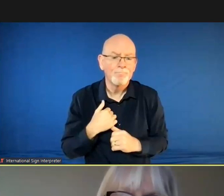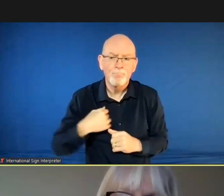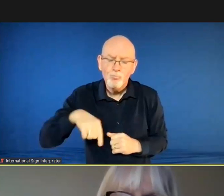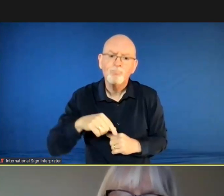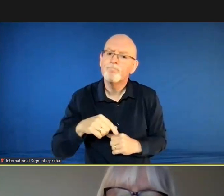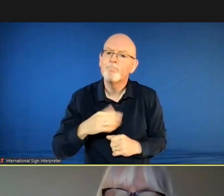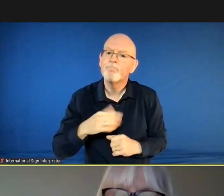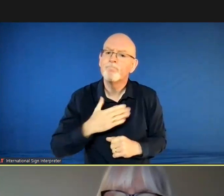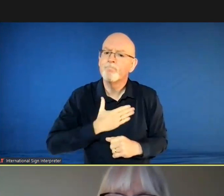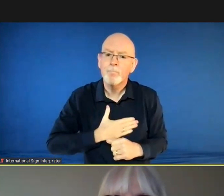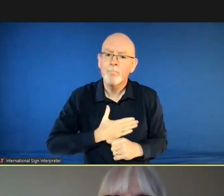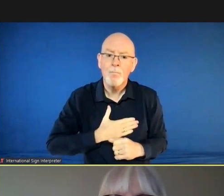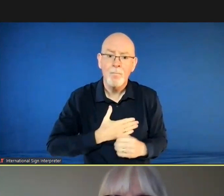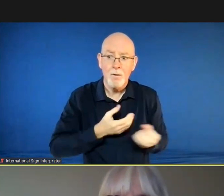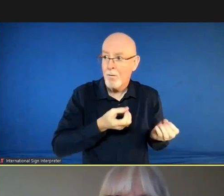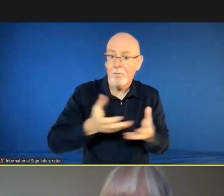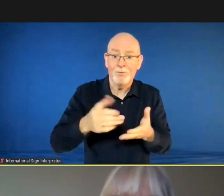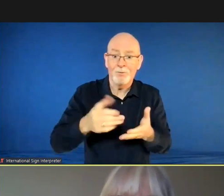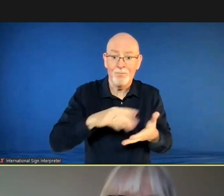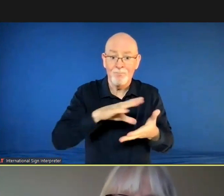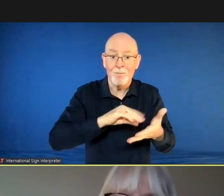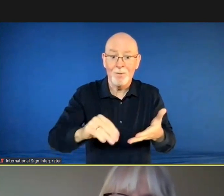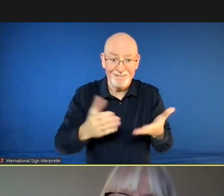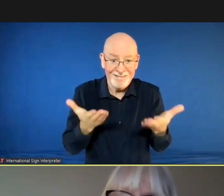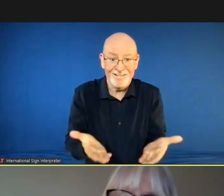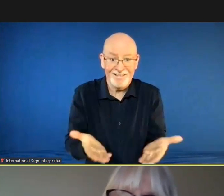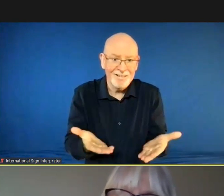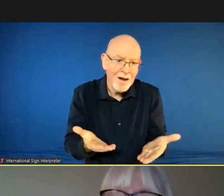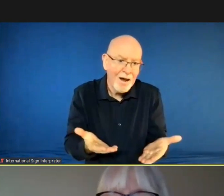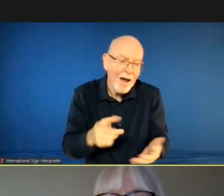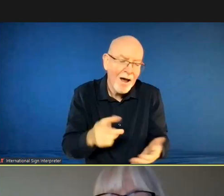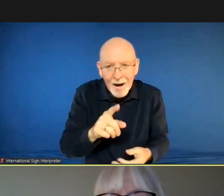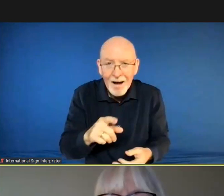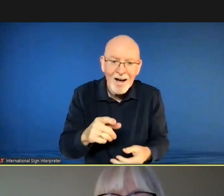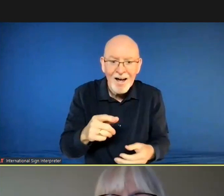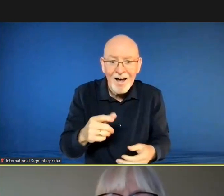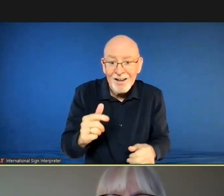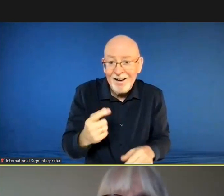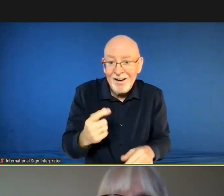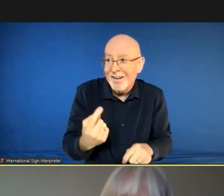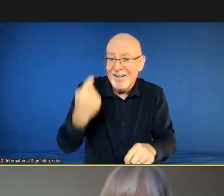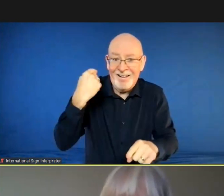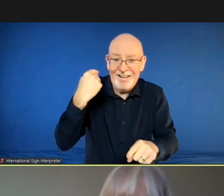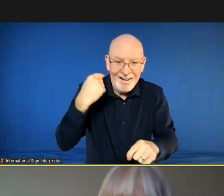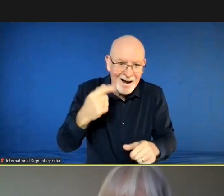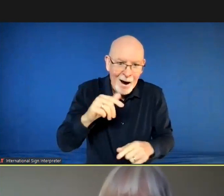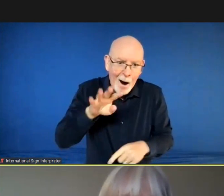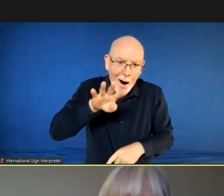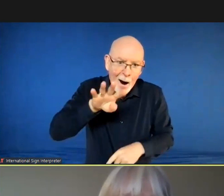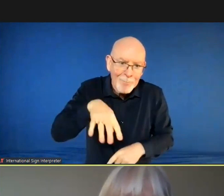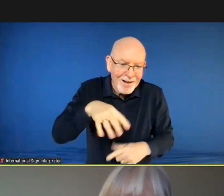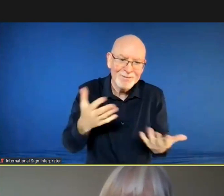we weren't able to. And we did it. We were going to launch it then because it was just beyond